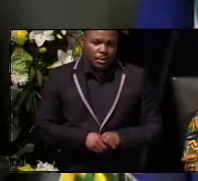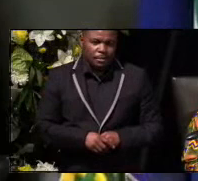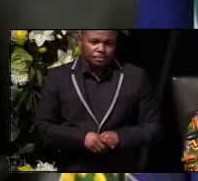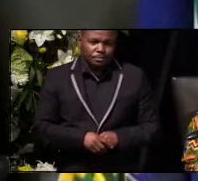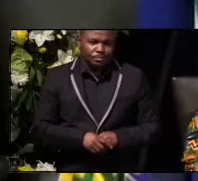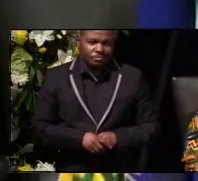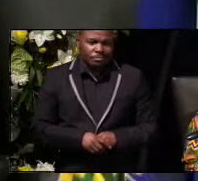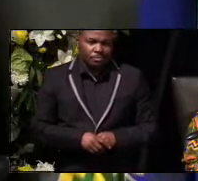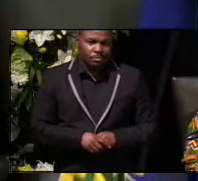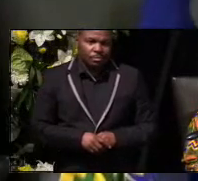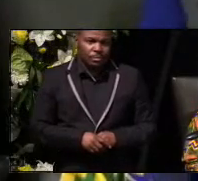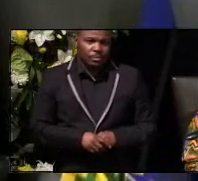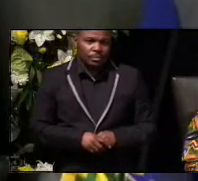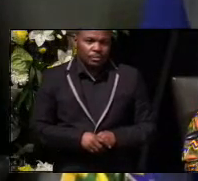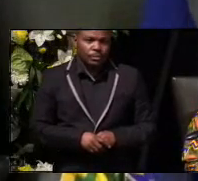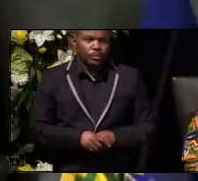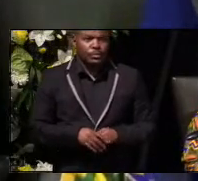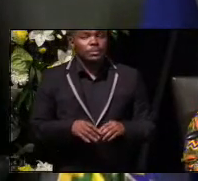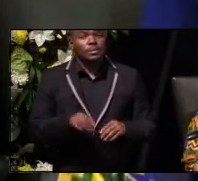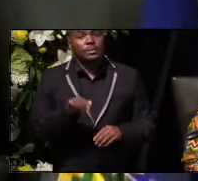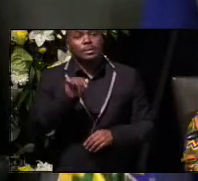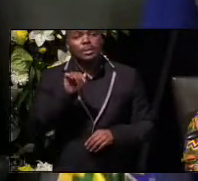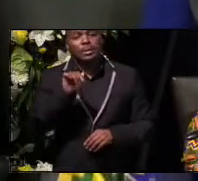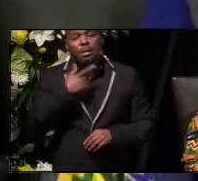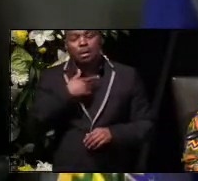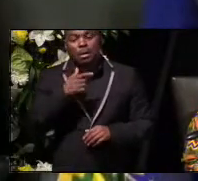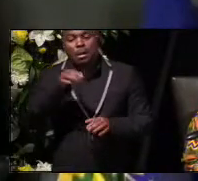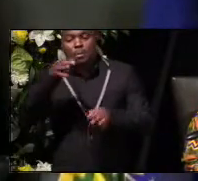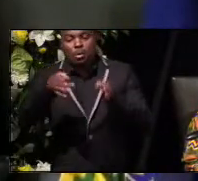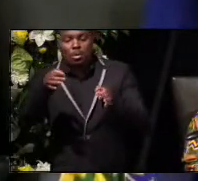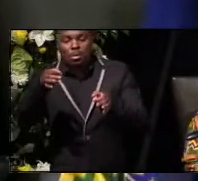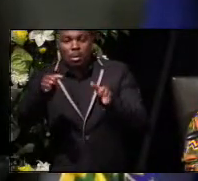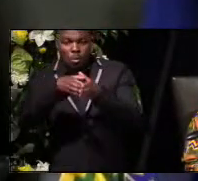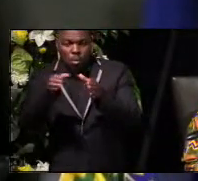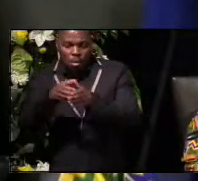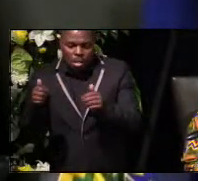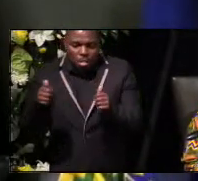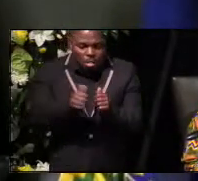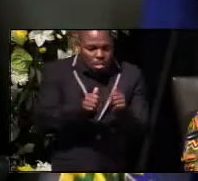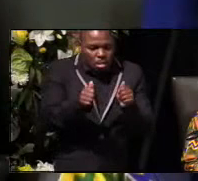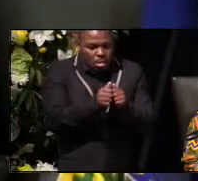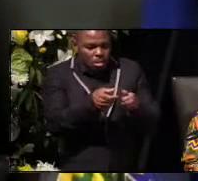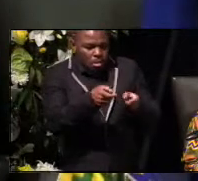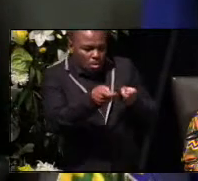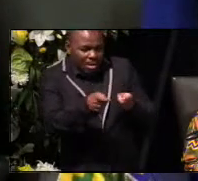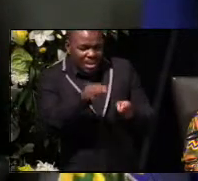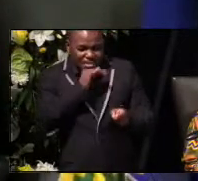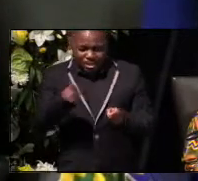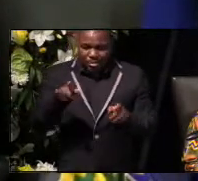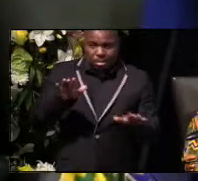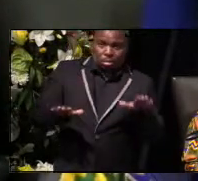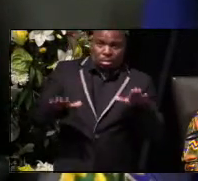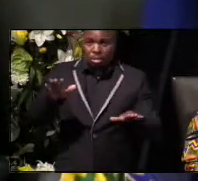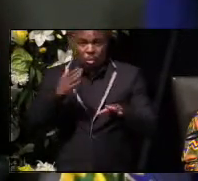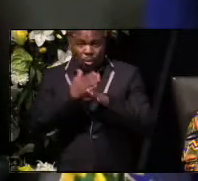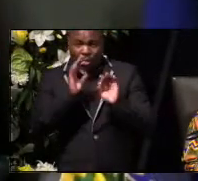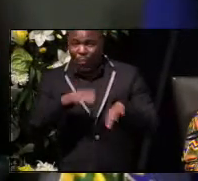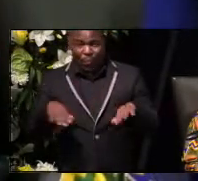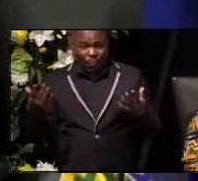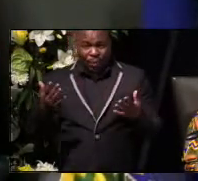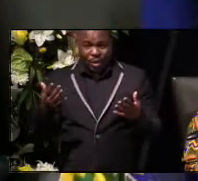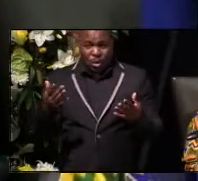not necessarily correct to argue that Coalition governments are per definition unstable or unsufficient